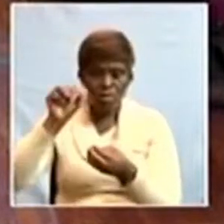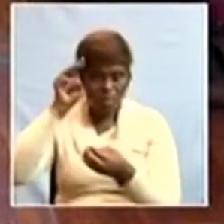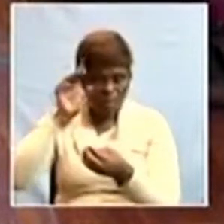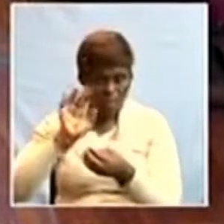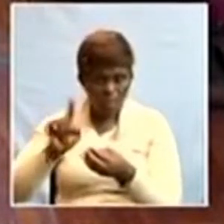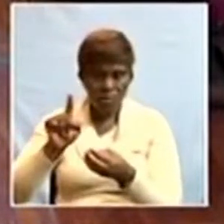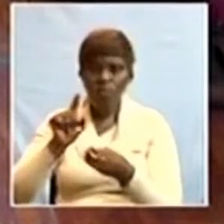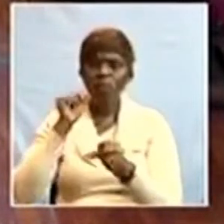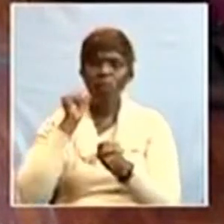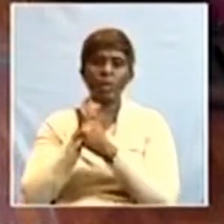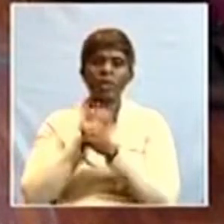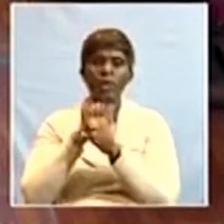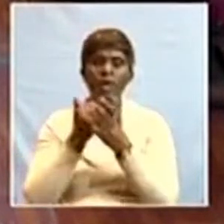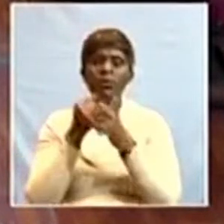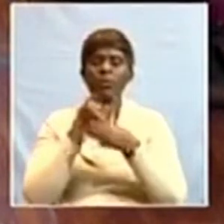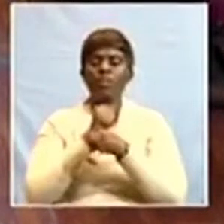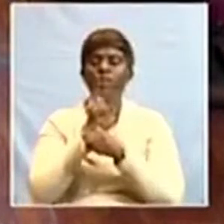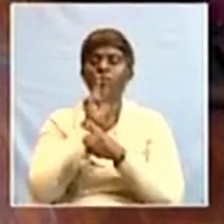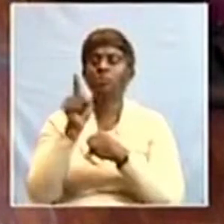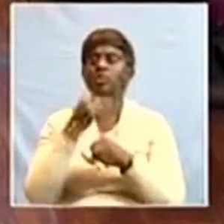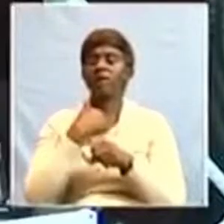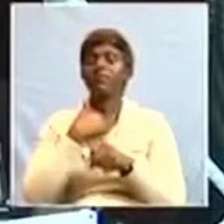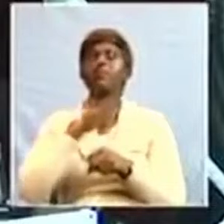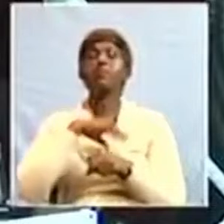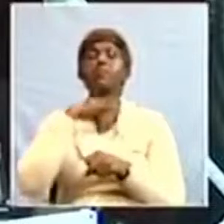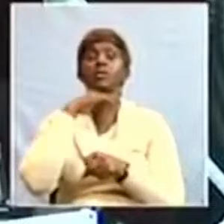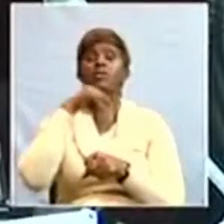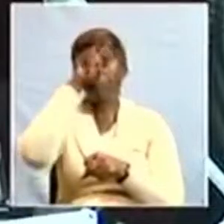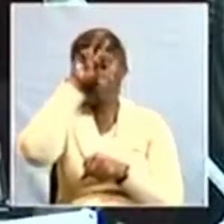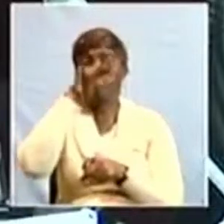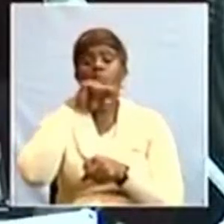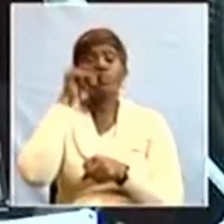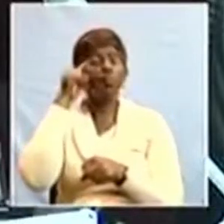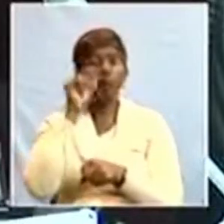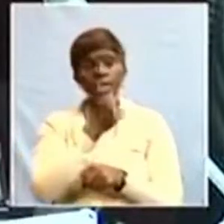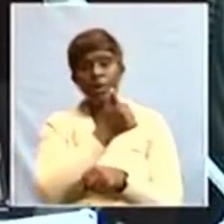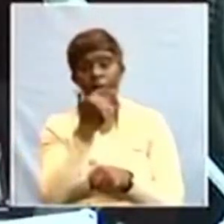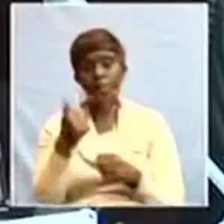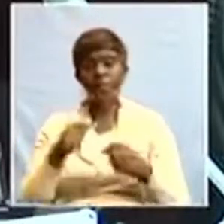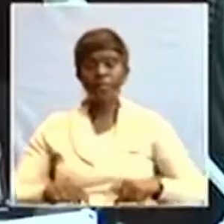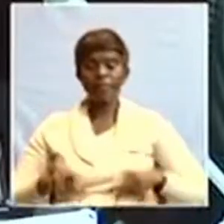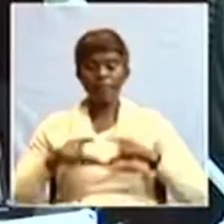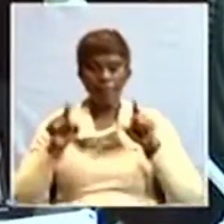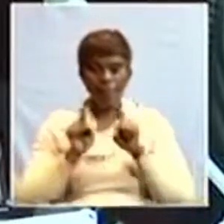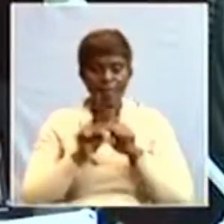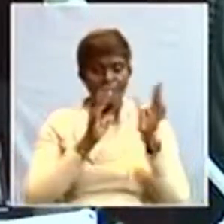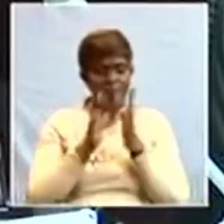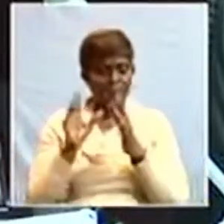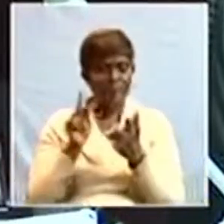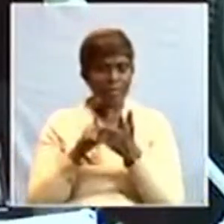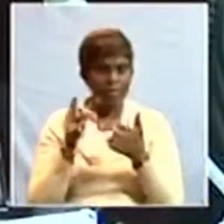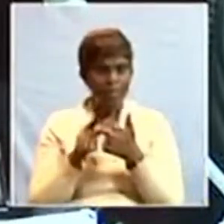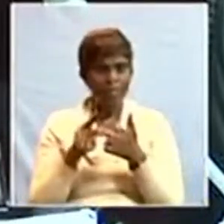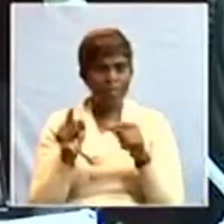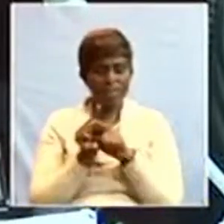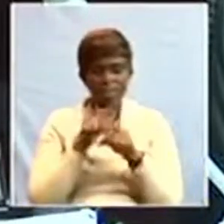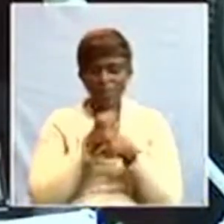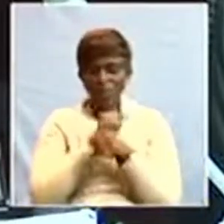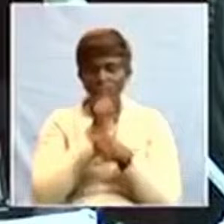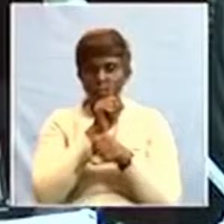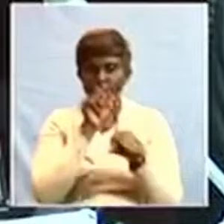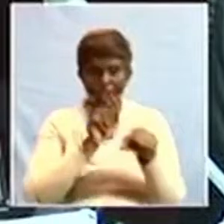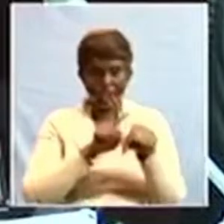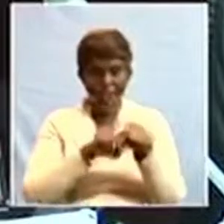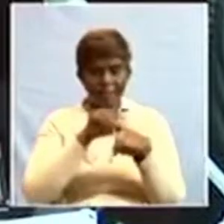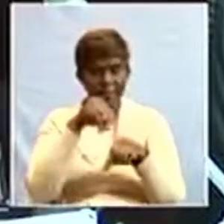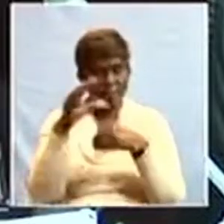to secure a stable and sufficient supply of goats for the Alternative Livelihood and Intervention Program, ensuring